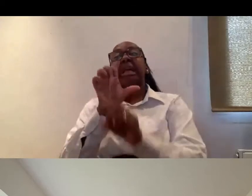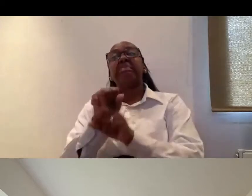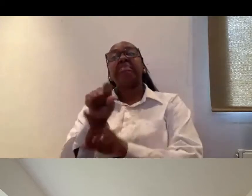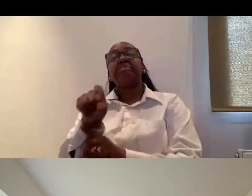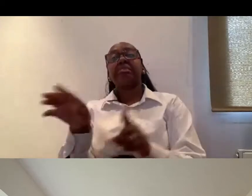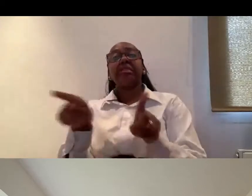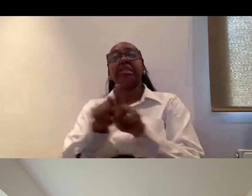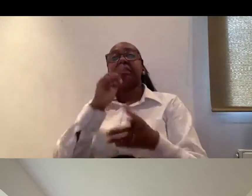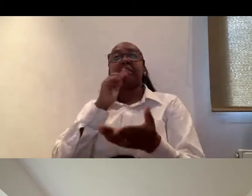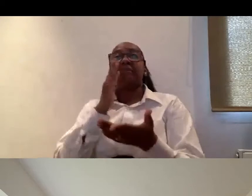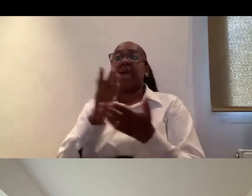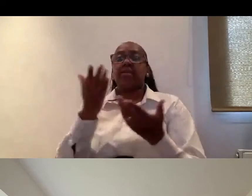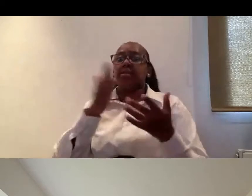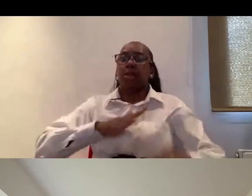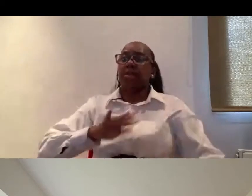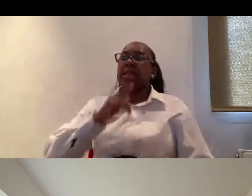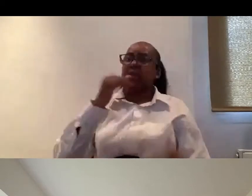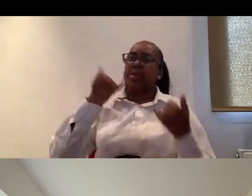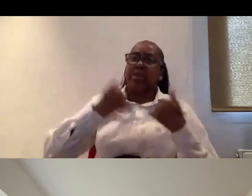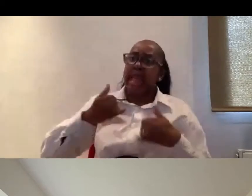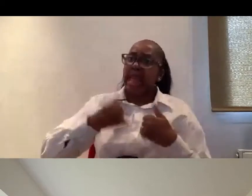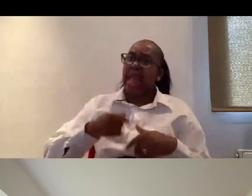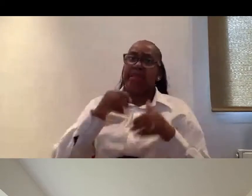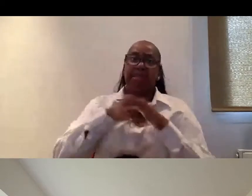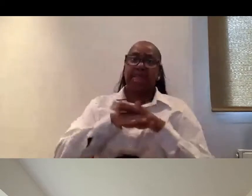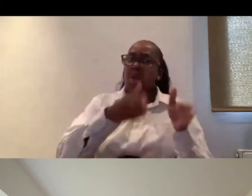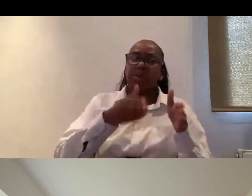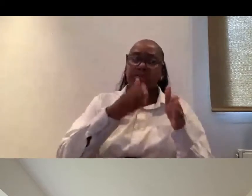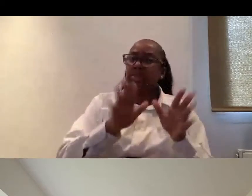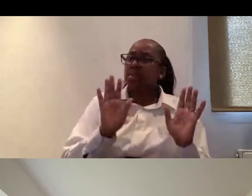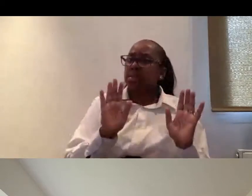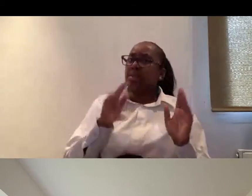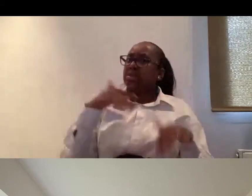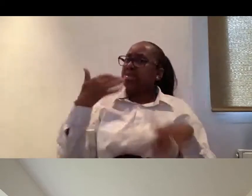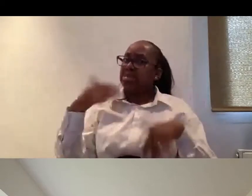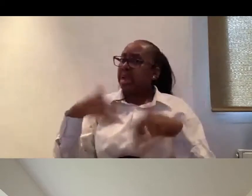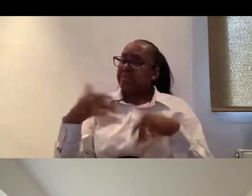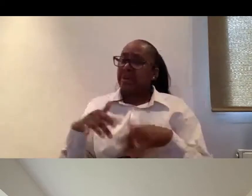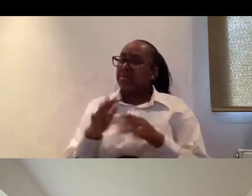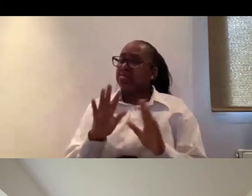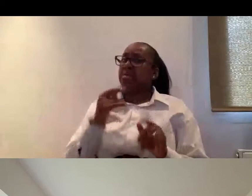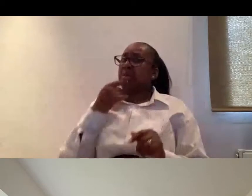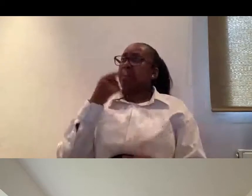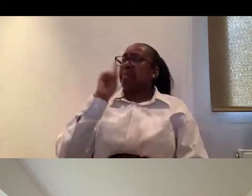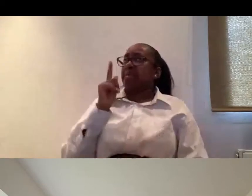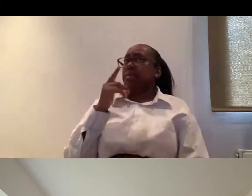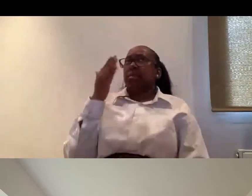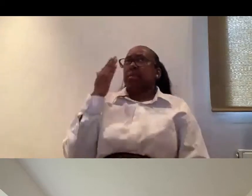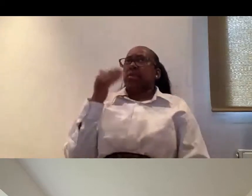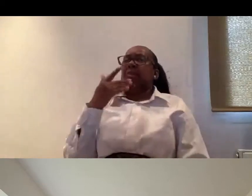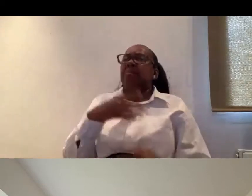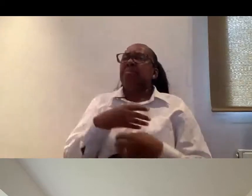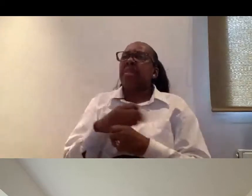that you don't necessarily need to be severely ill in intensive care to suffer. And people might not know. One of the